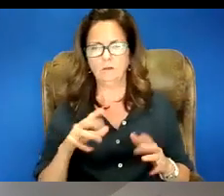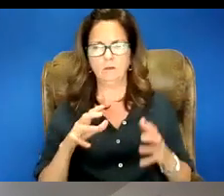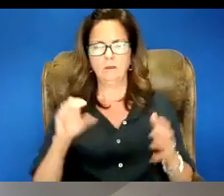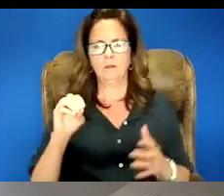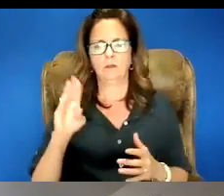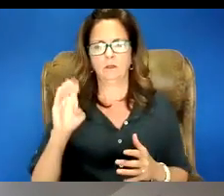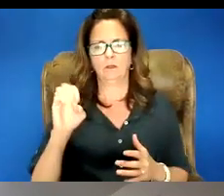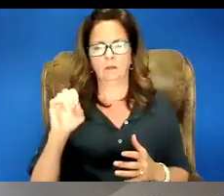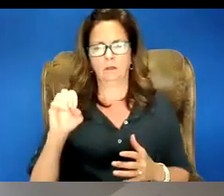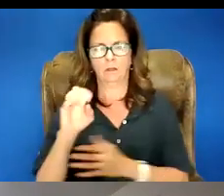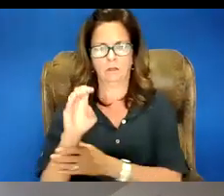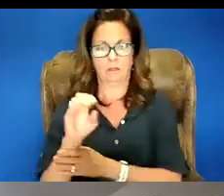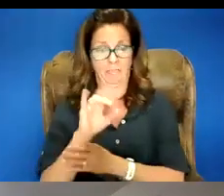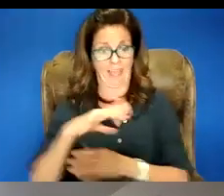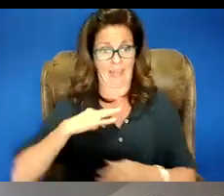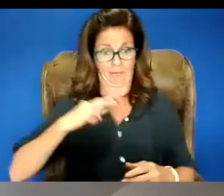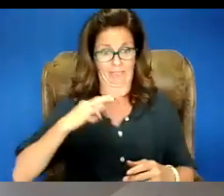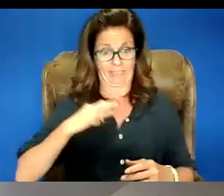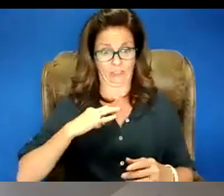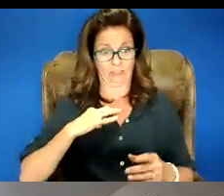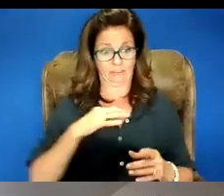as a condition on the application.